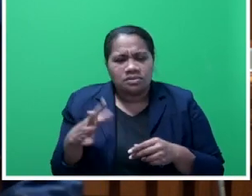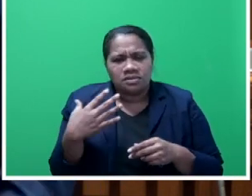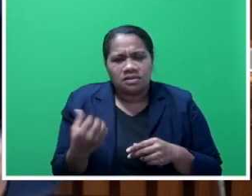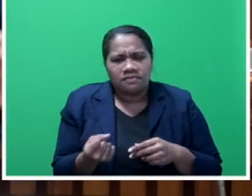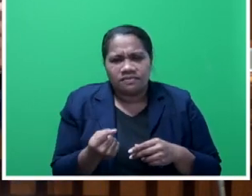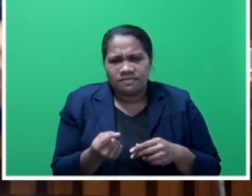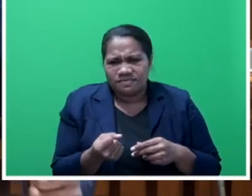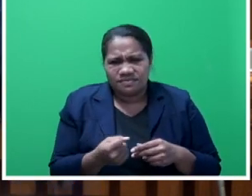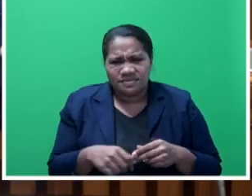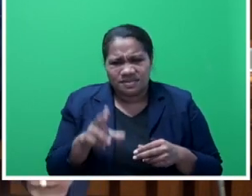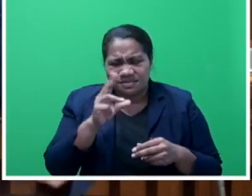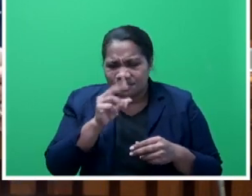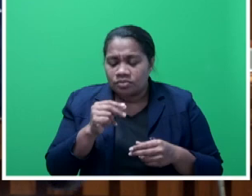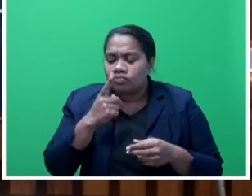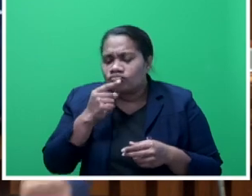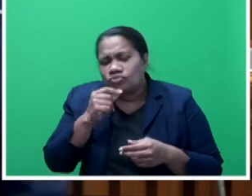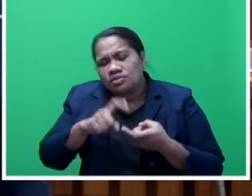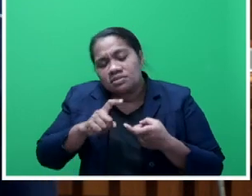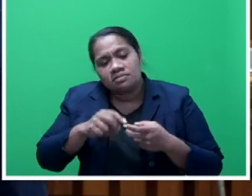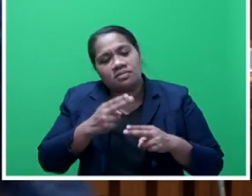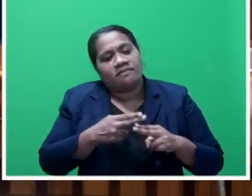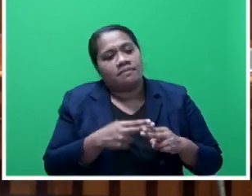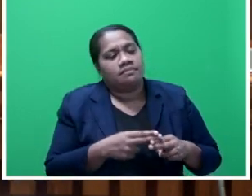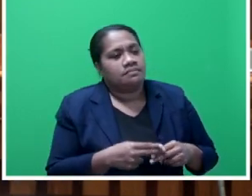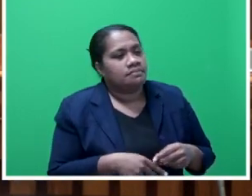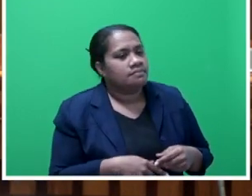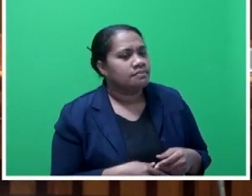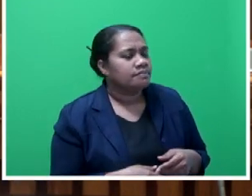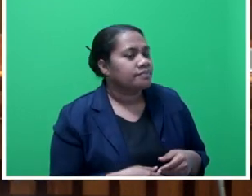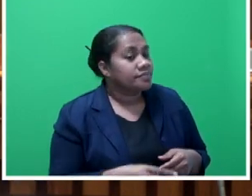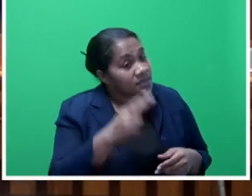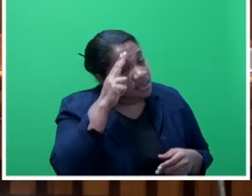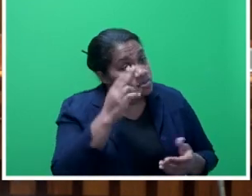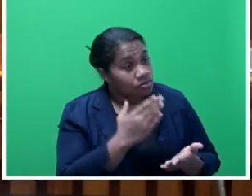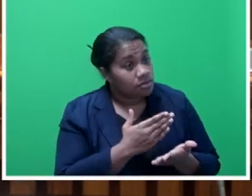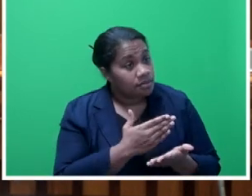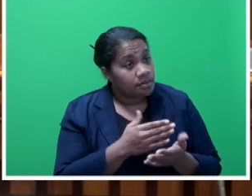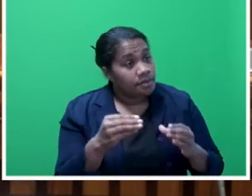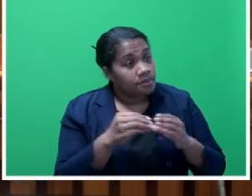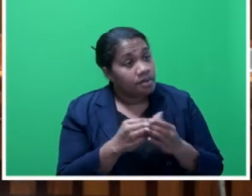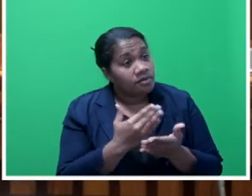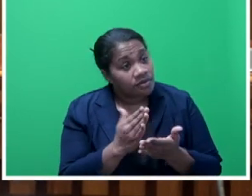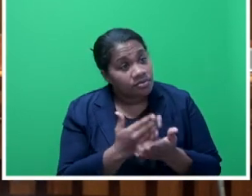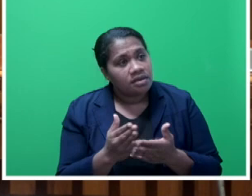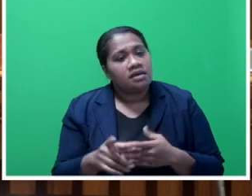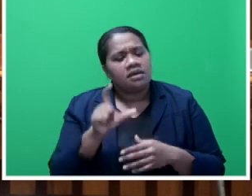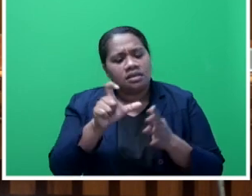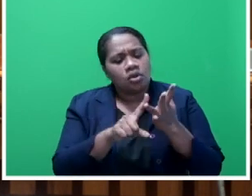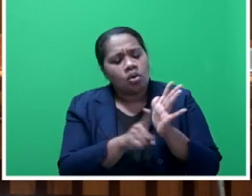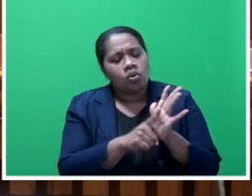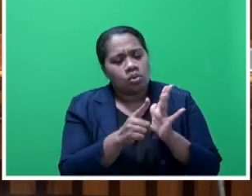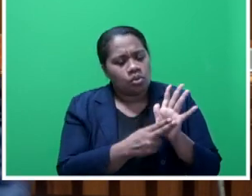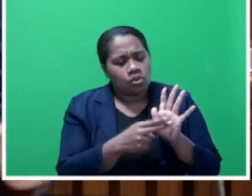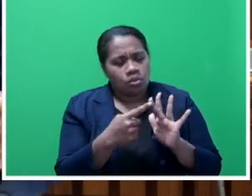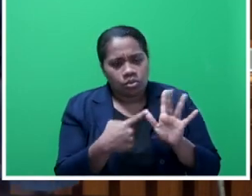funds. We only had simply crop liens. National Bank of Fiji used to have crop liens, and then Colonial had crop liens.